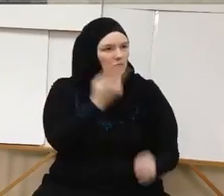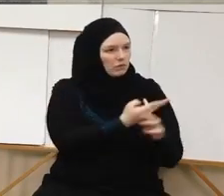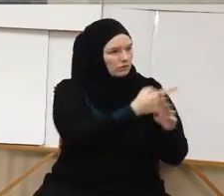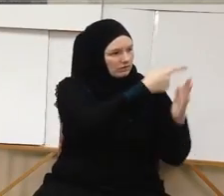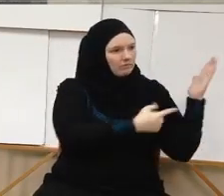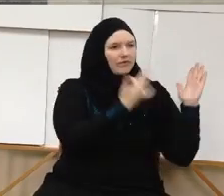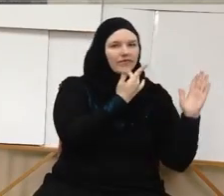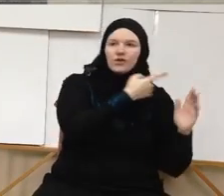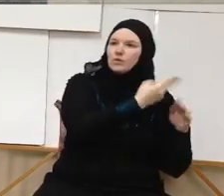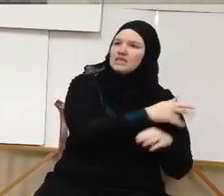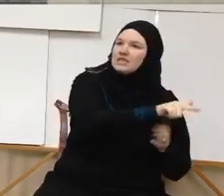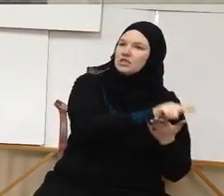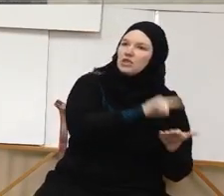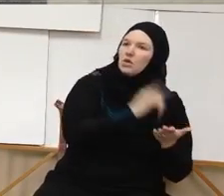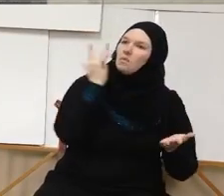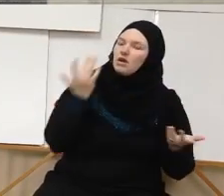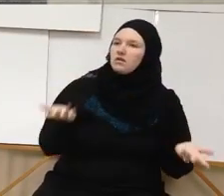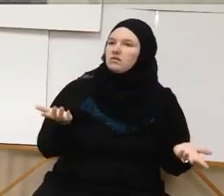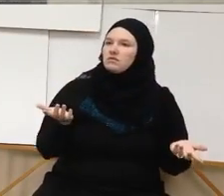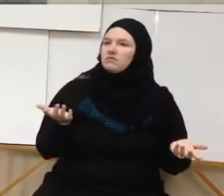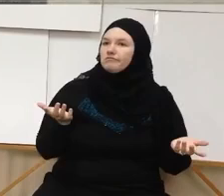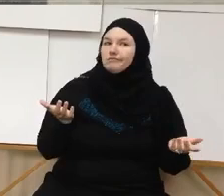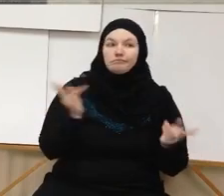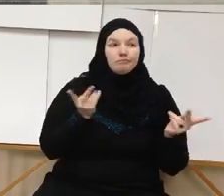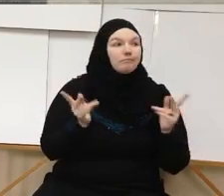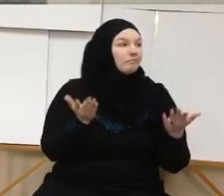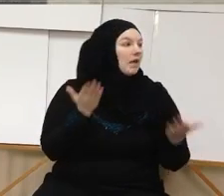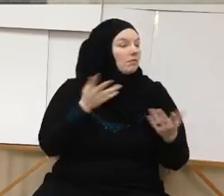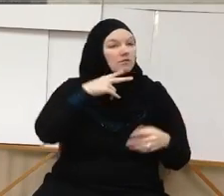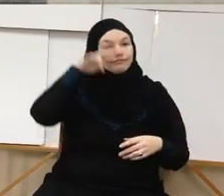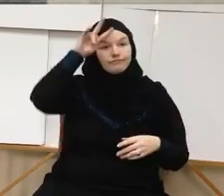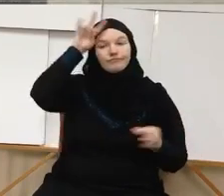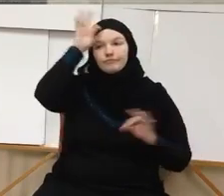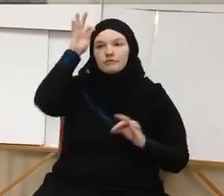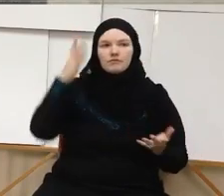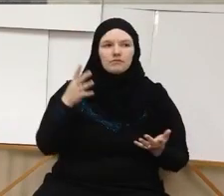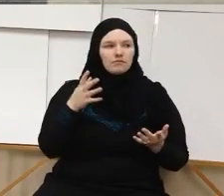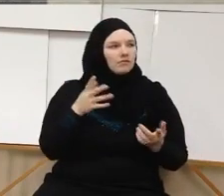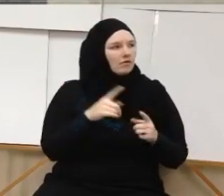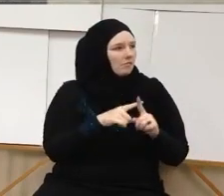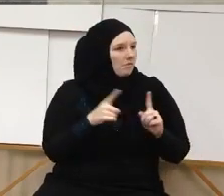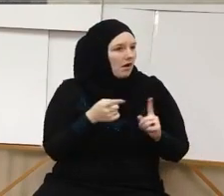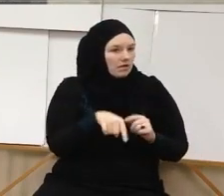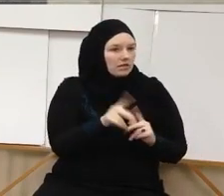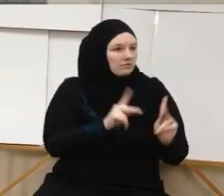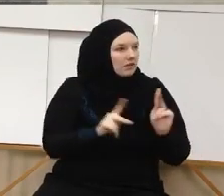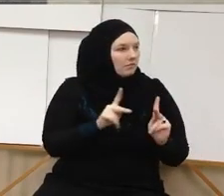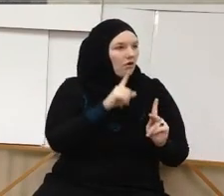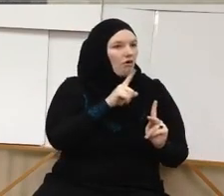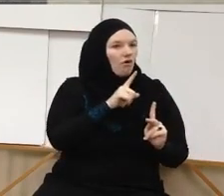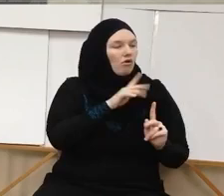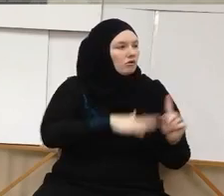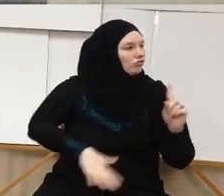Why? Could it be ignorance, sheer ignorance? But those people are surrounded with